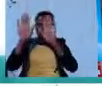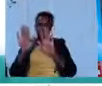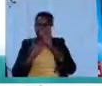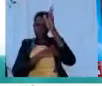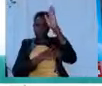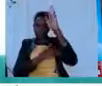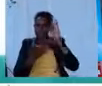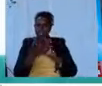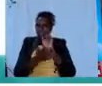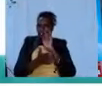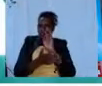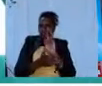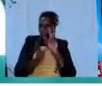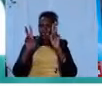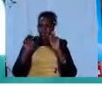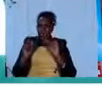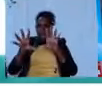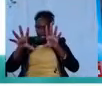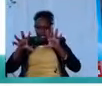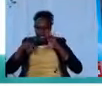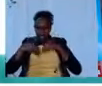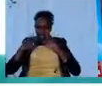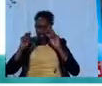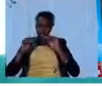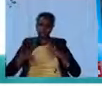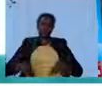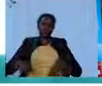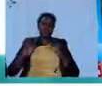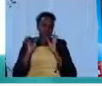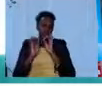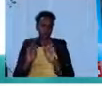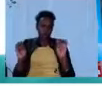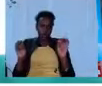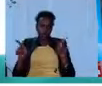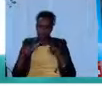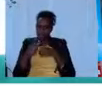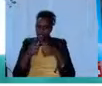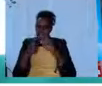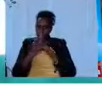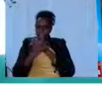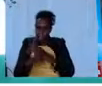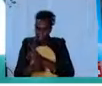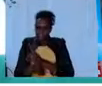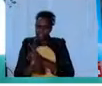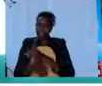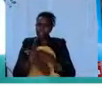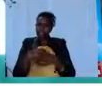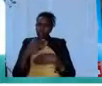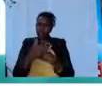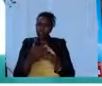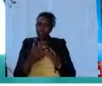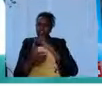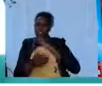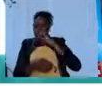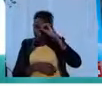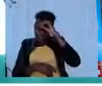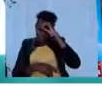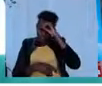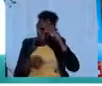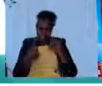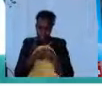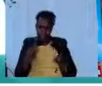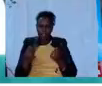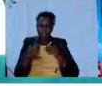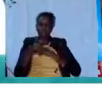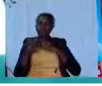no partiality and accepts no bribes. He defends the cause of the fatherless and the widow,